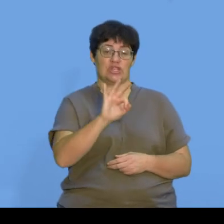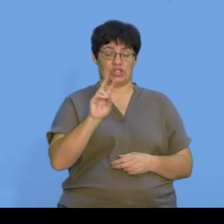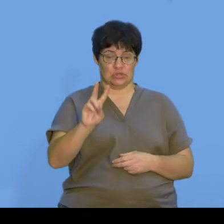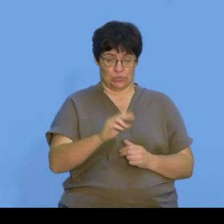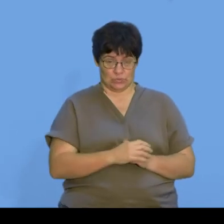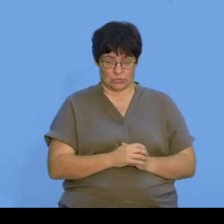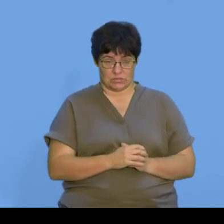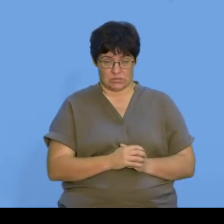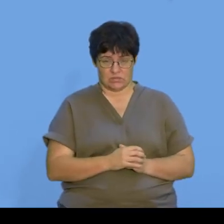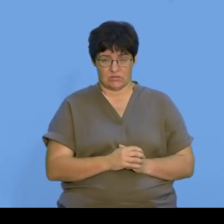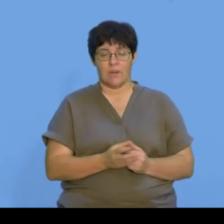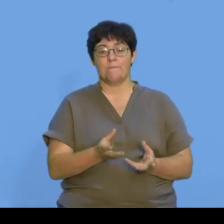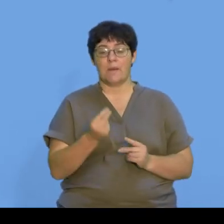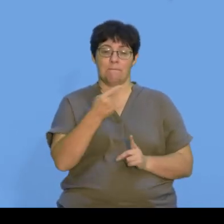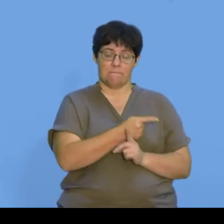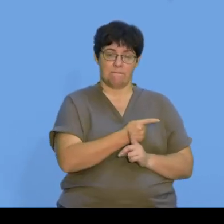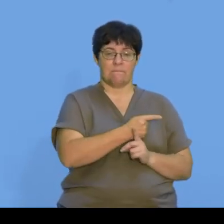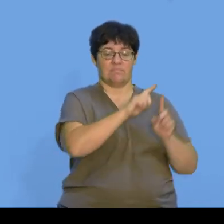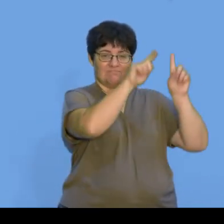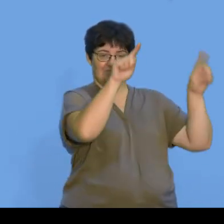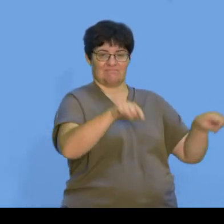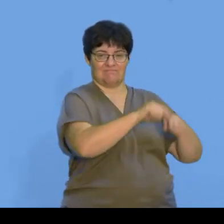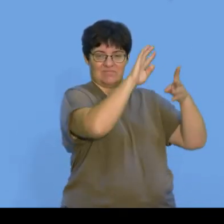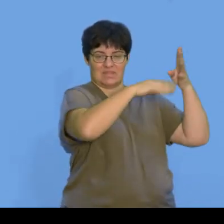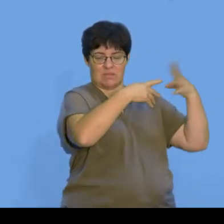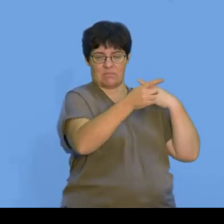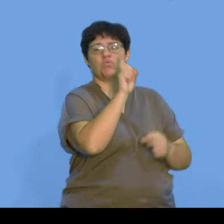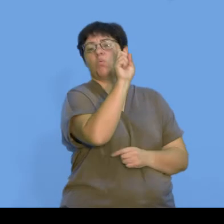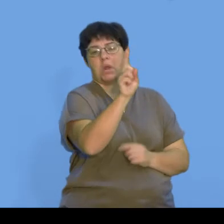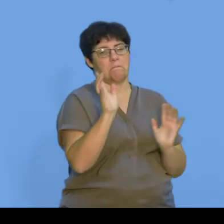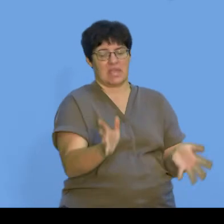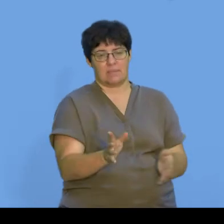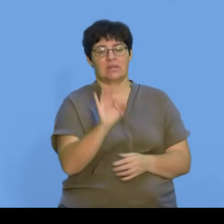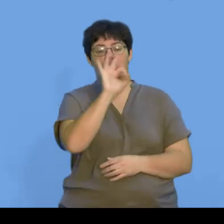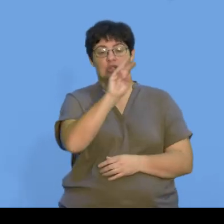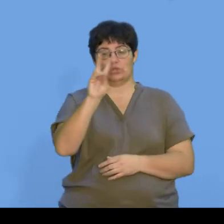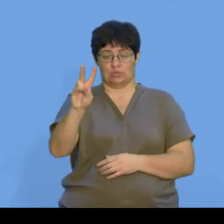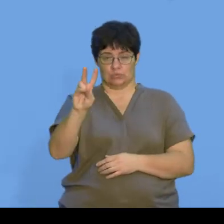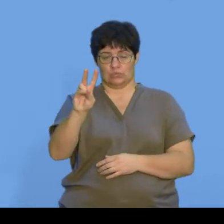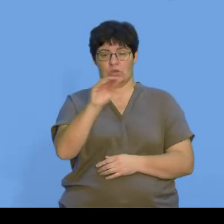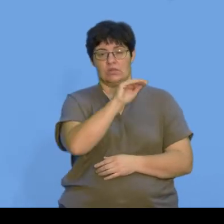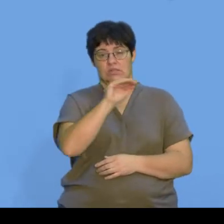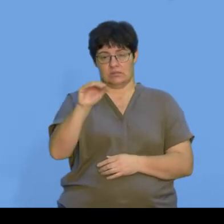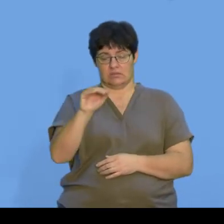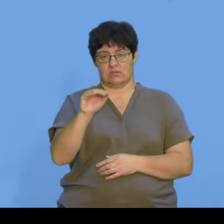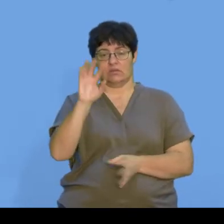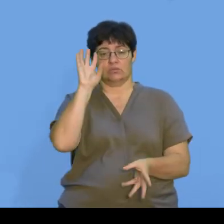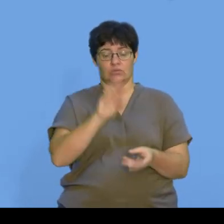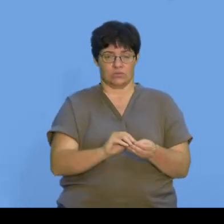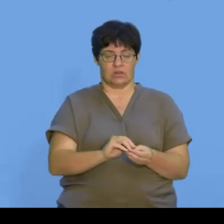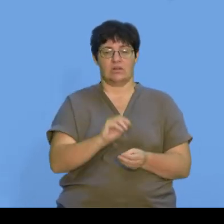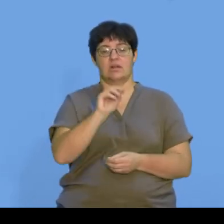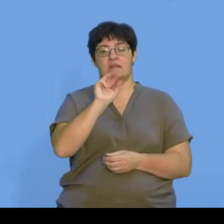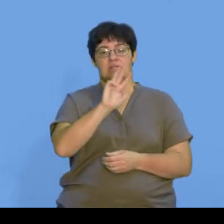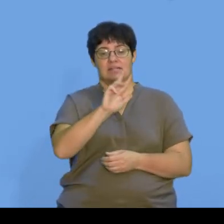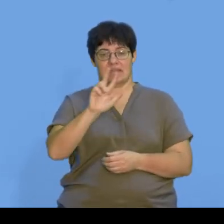okay? Just to be correct, we got that from the periodic table, but there's just one sulfur. So it's gonna be 32 over the total, which